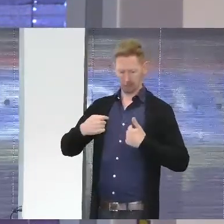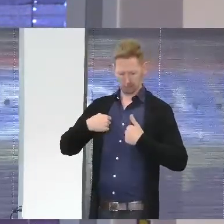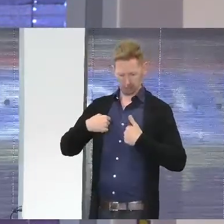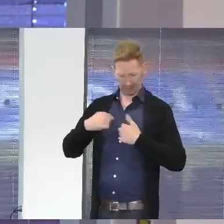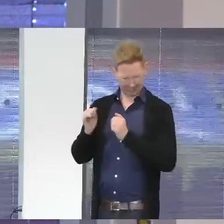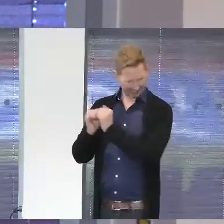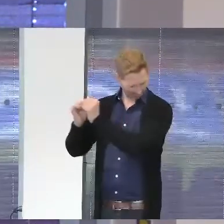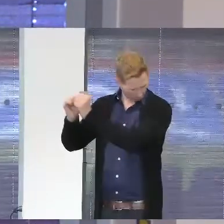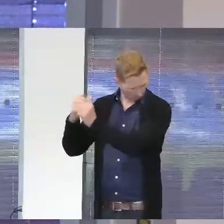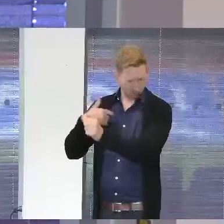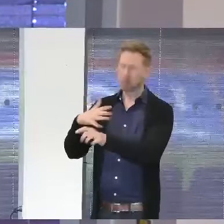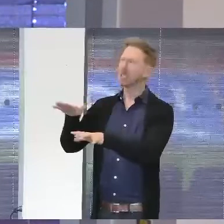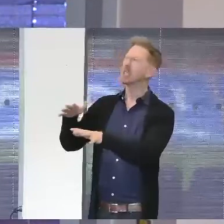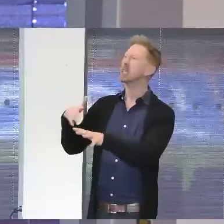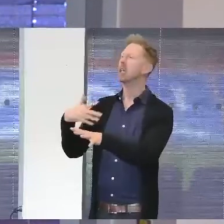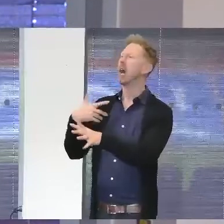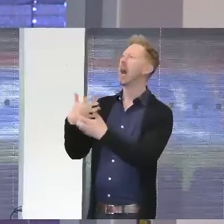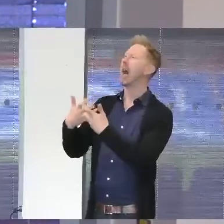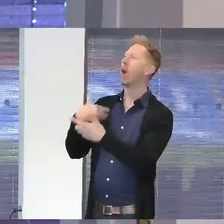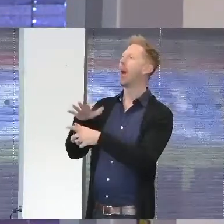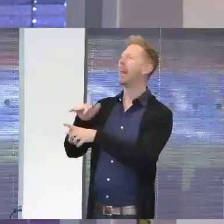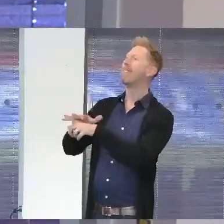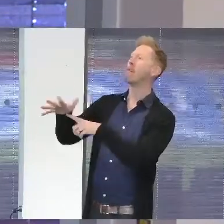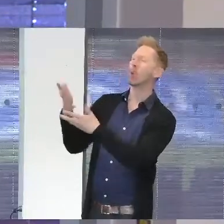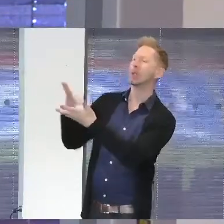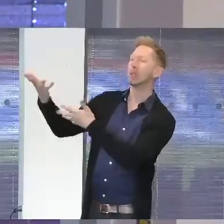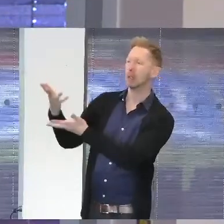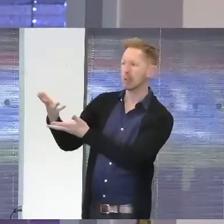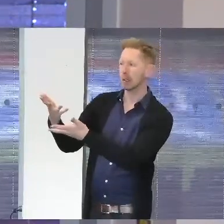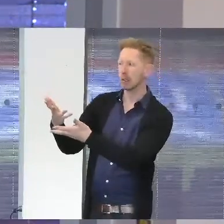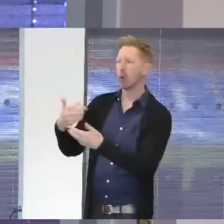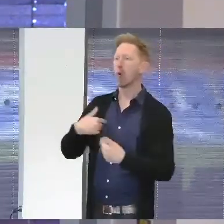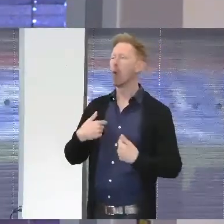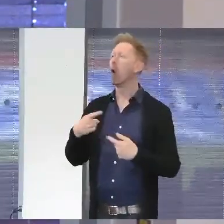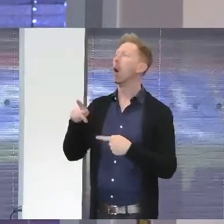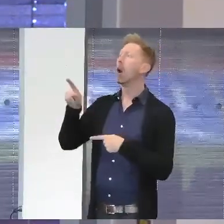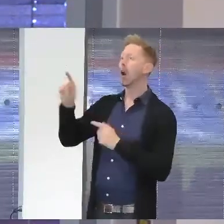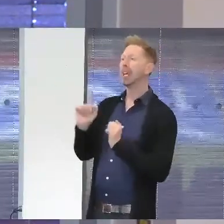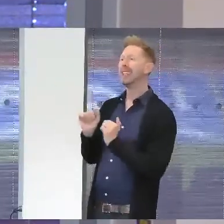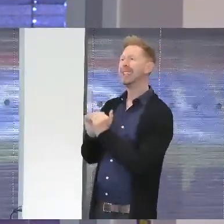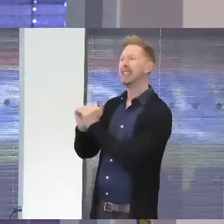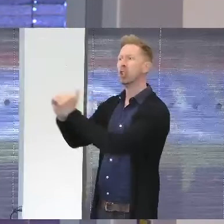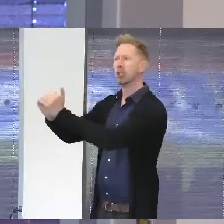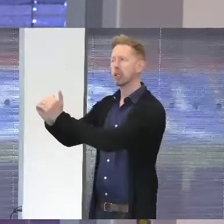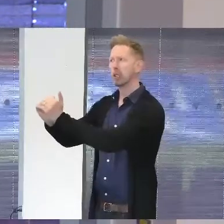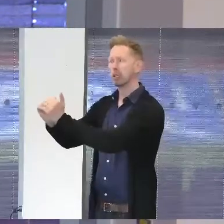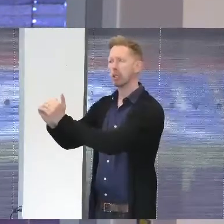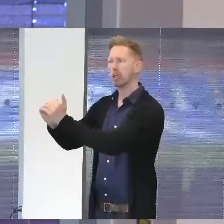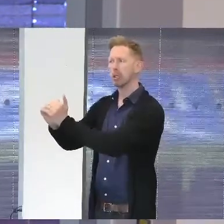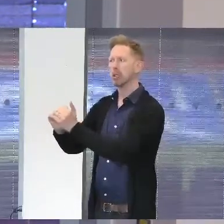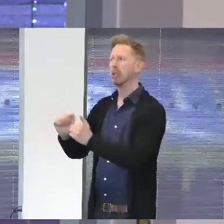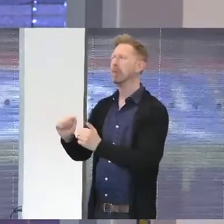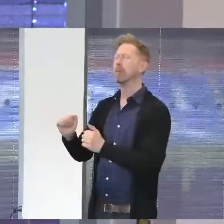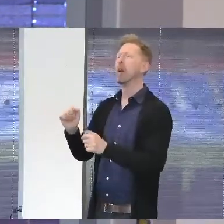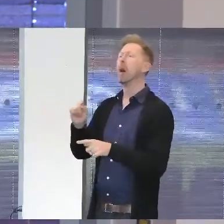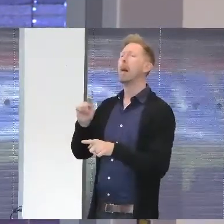them, and to improve their networks so they are embedded in those decision-making power structures which disabled people and